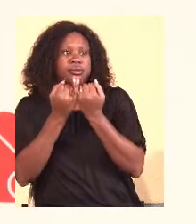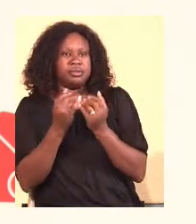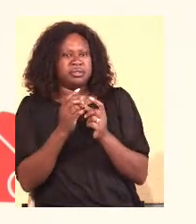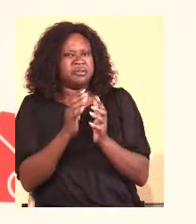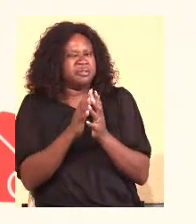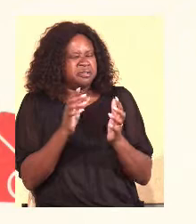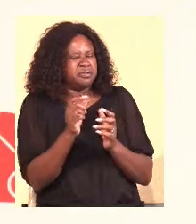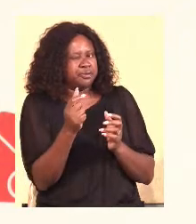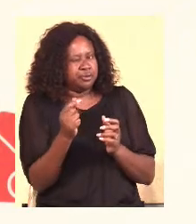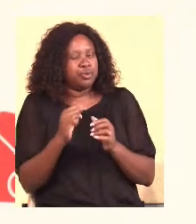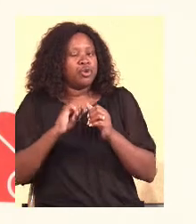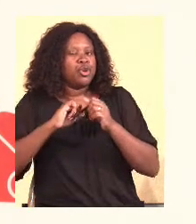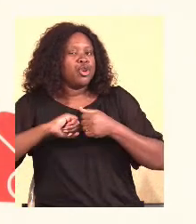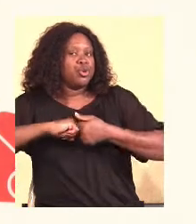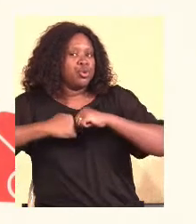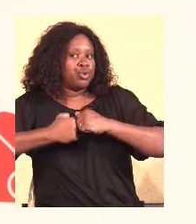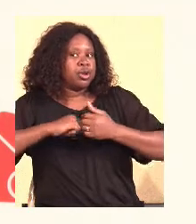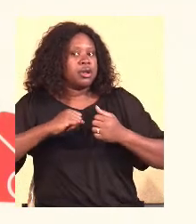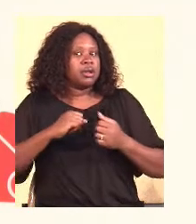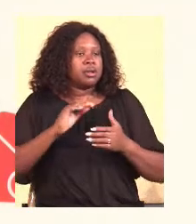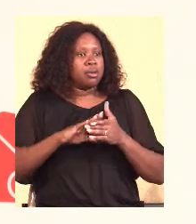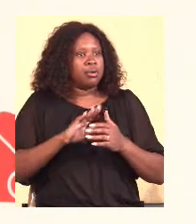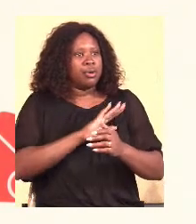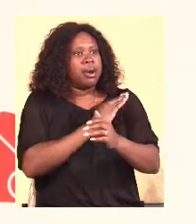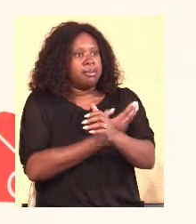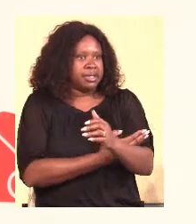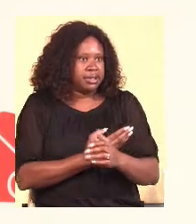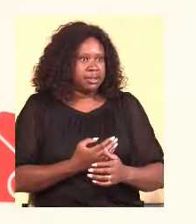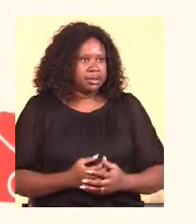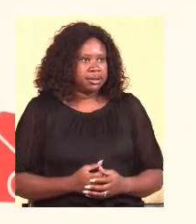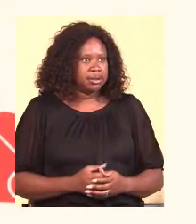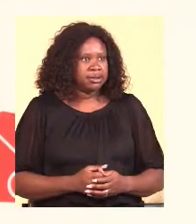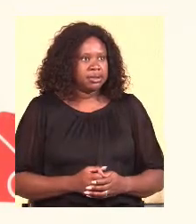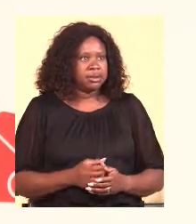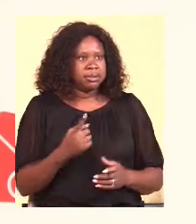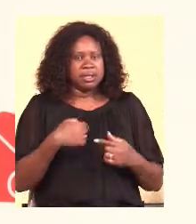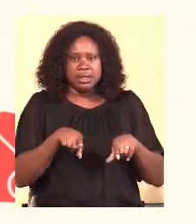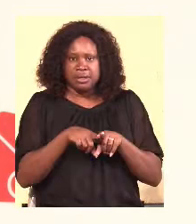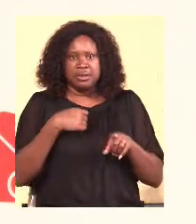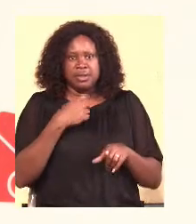few, the challenge of capacity. But as I said,